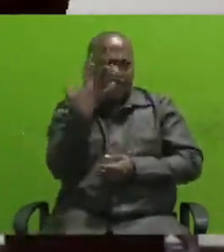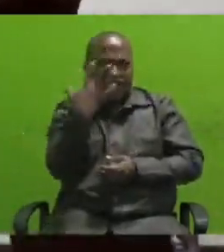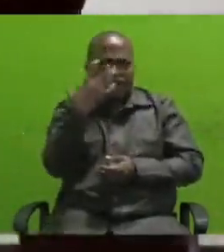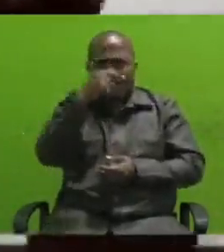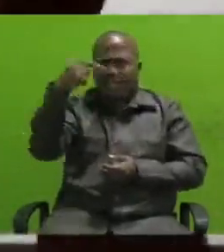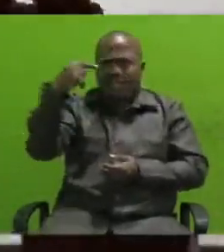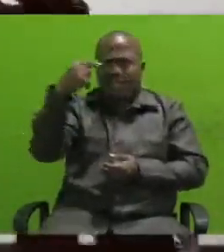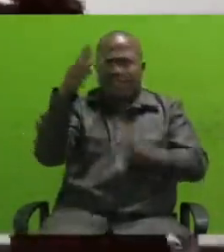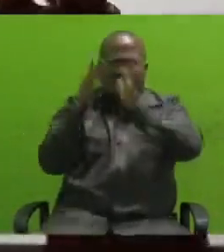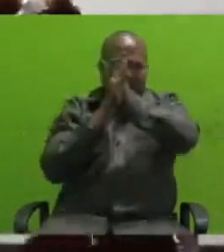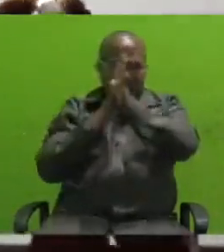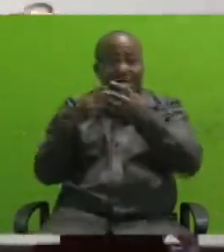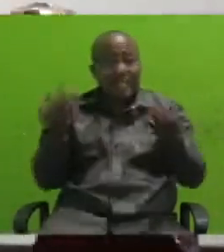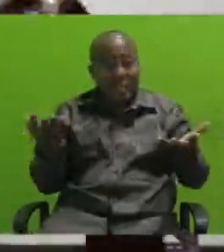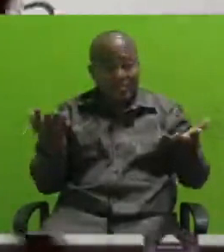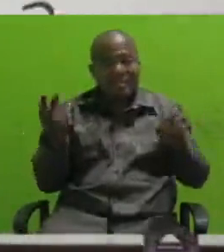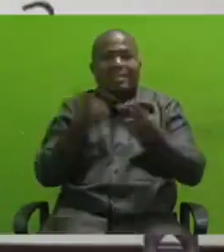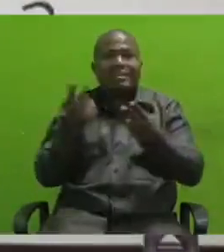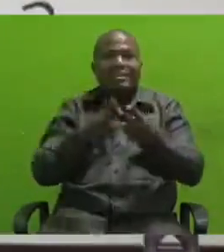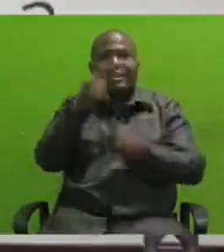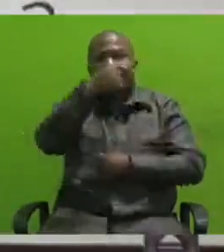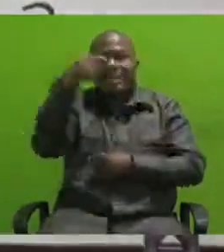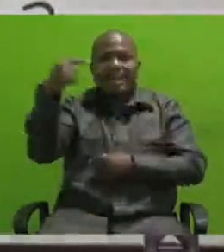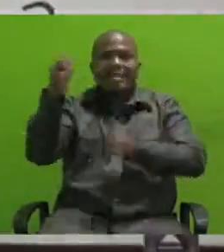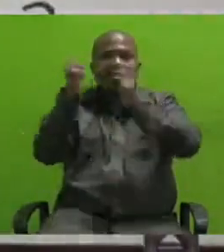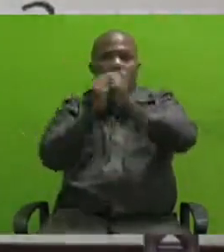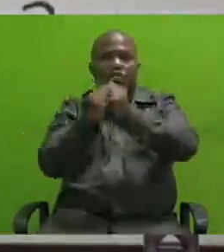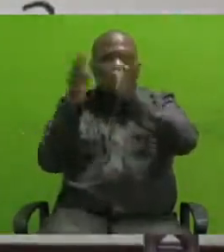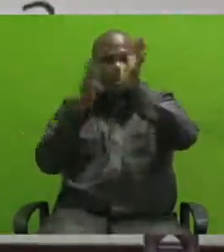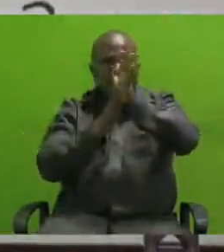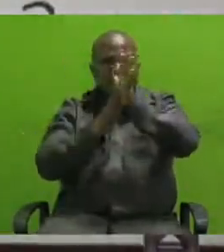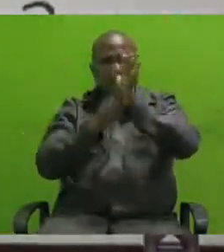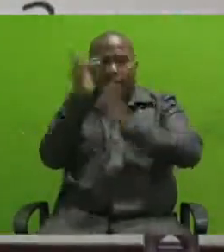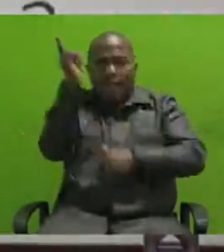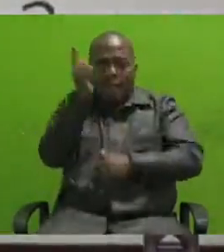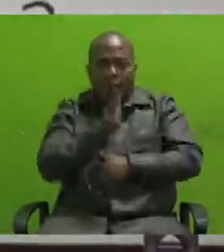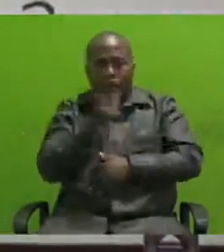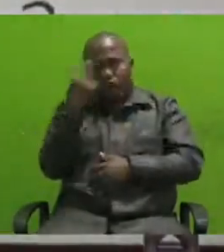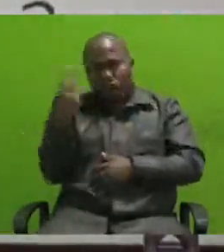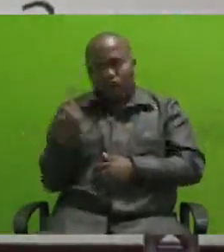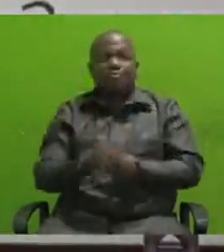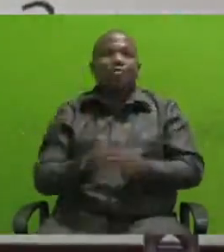Negative 14 out of 2. So therefore